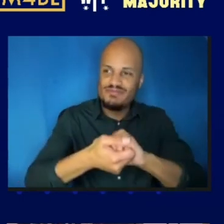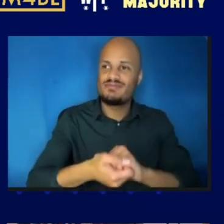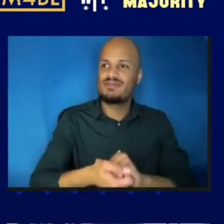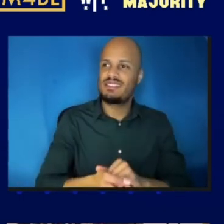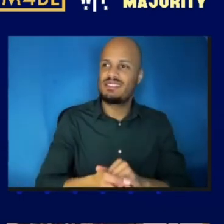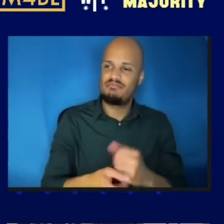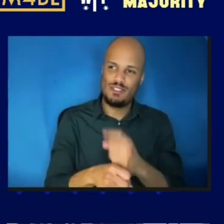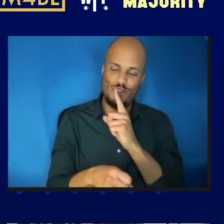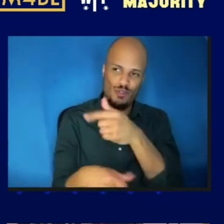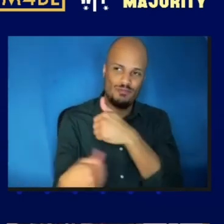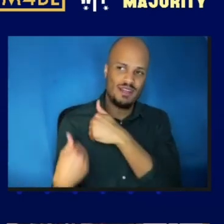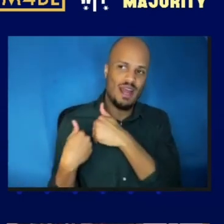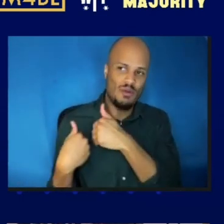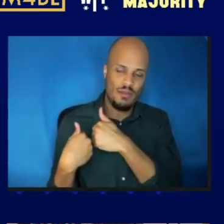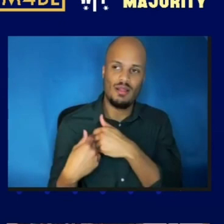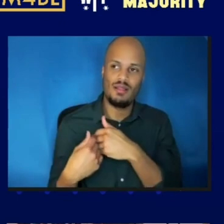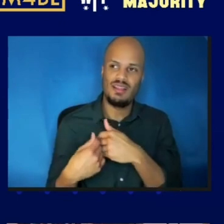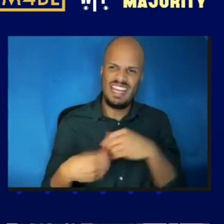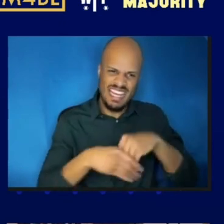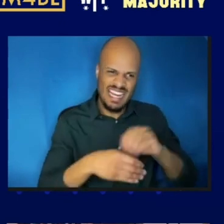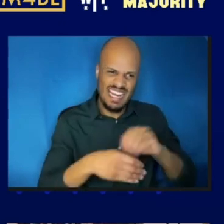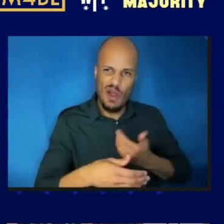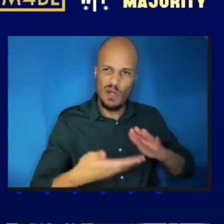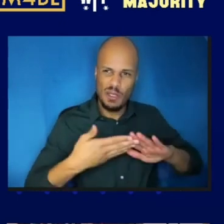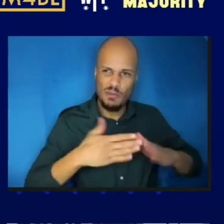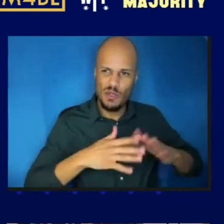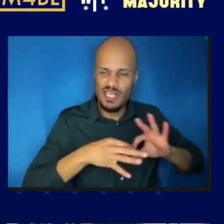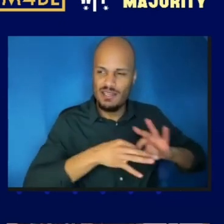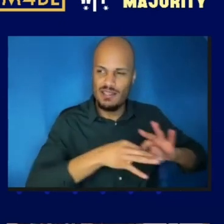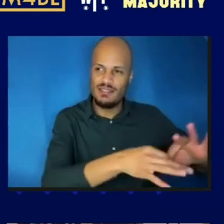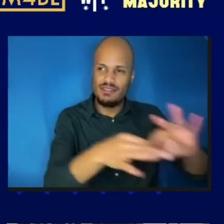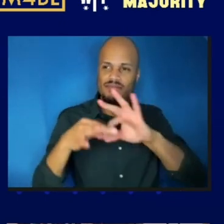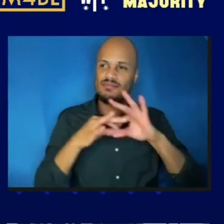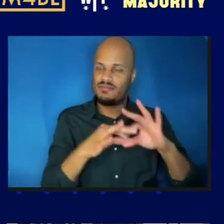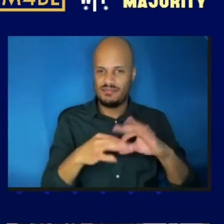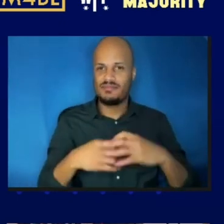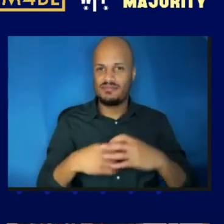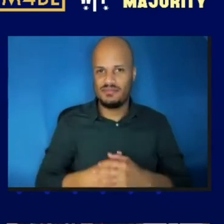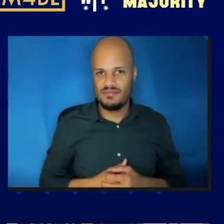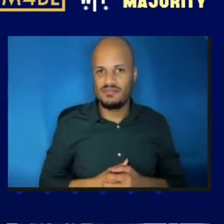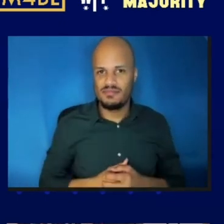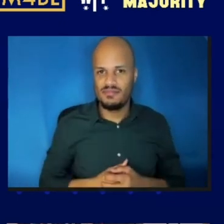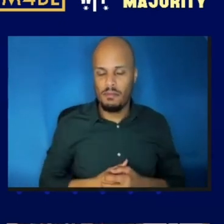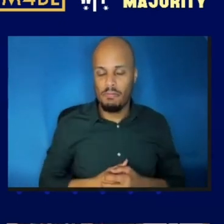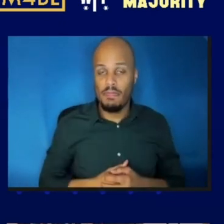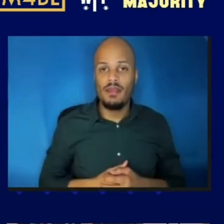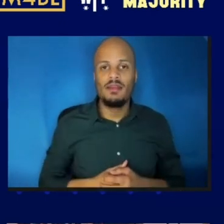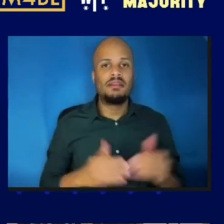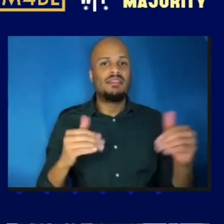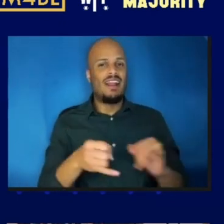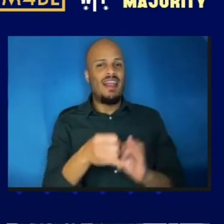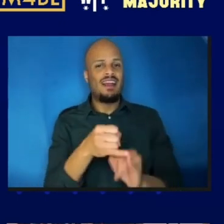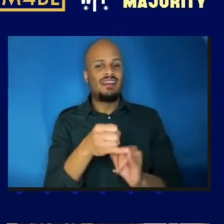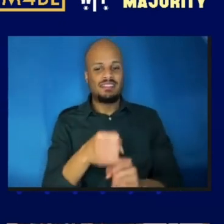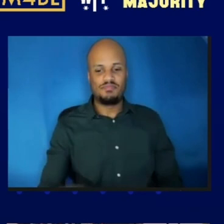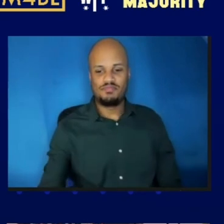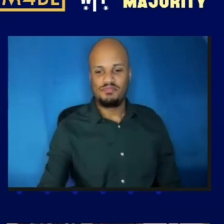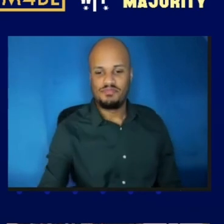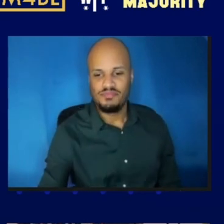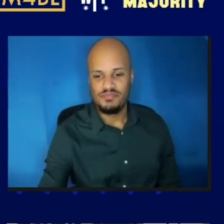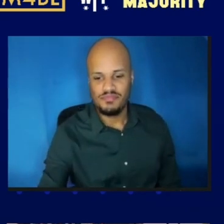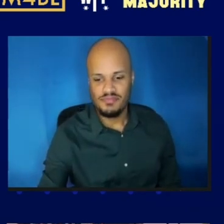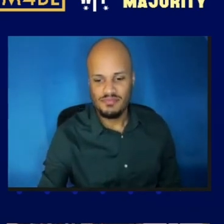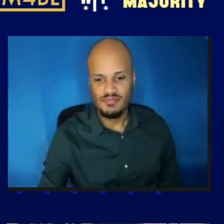you accountable in community, right? In principled struggle. And so lastly, follow